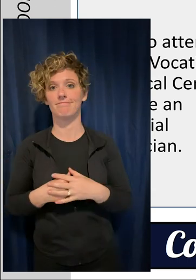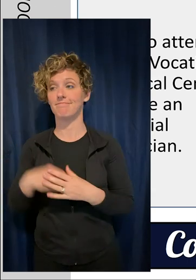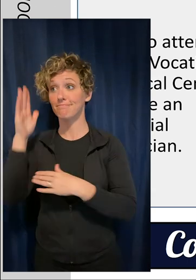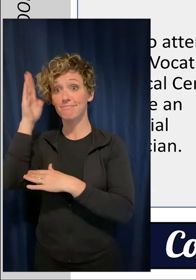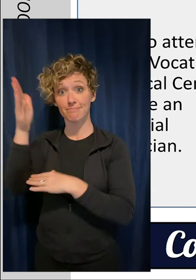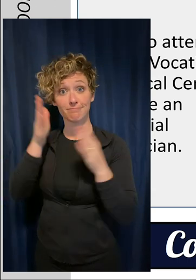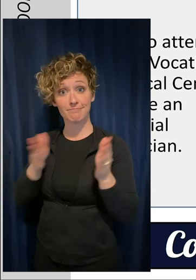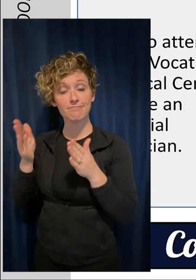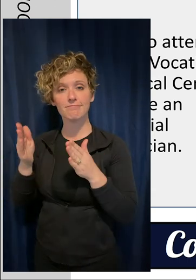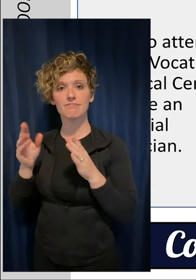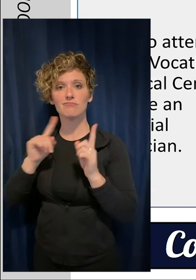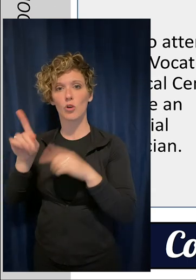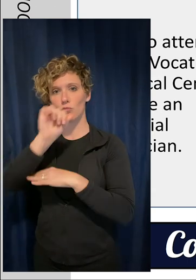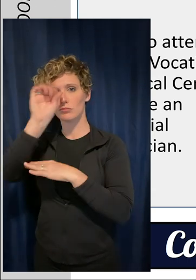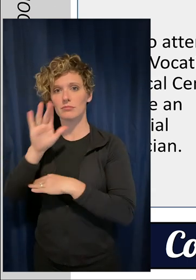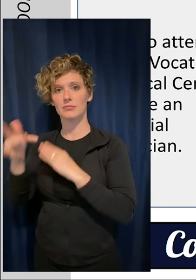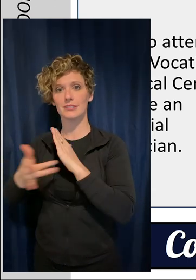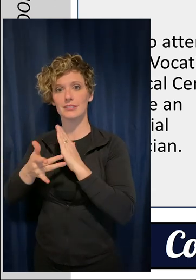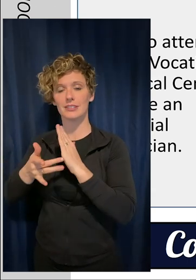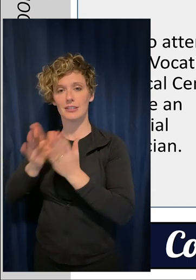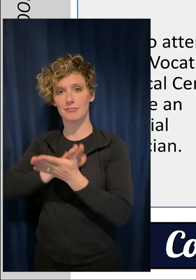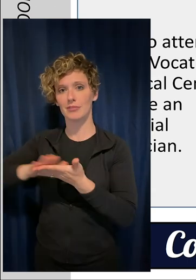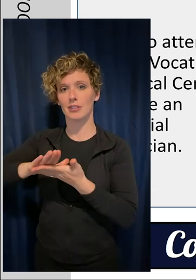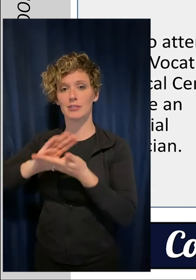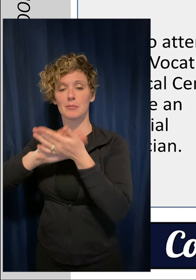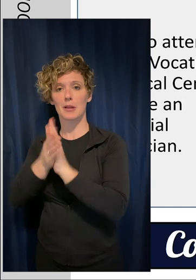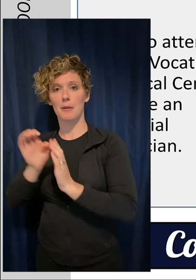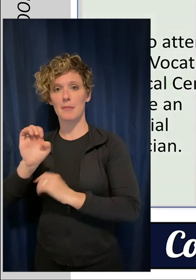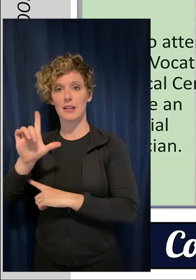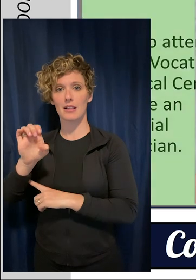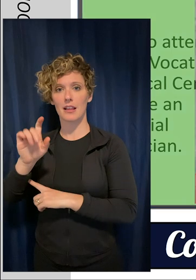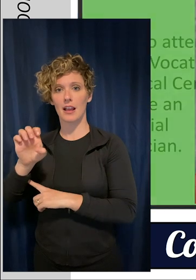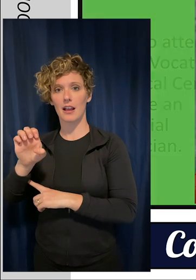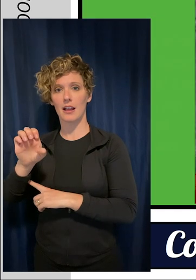Alaska Vocational Technical Center to become an industrial electrician.